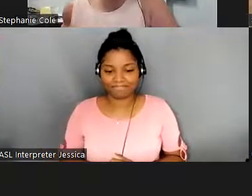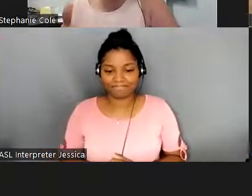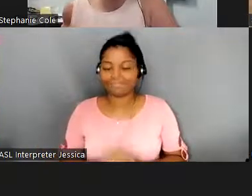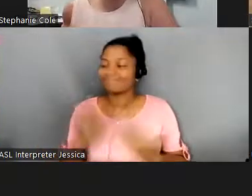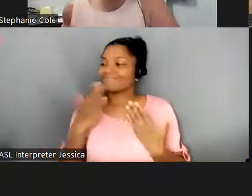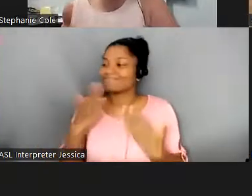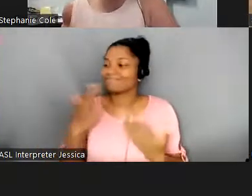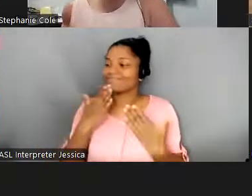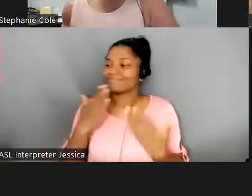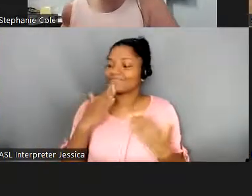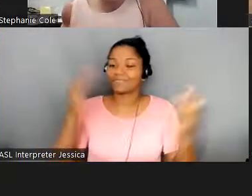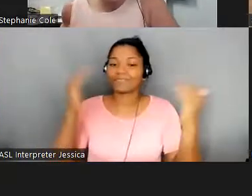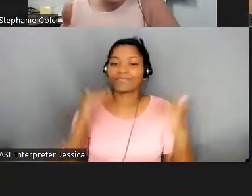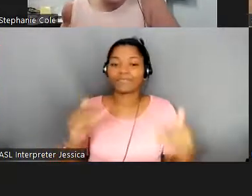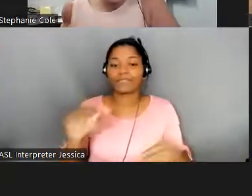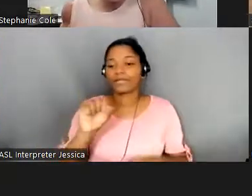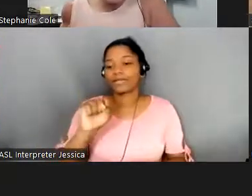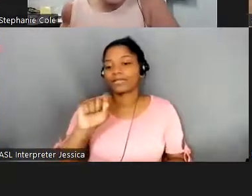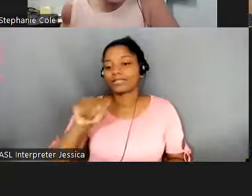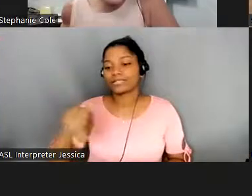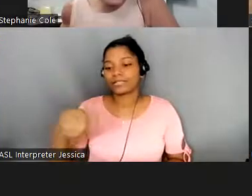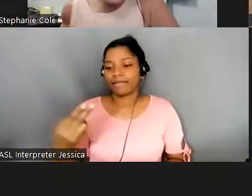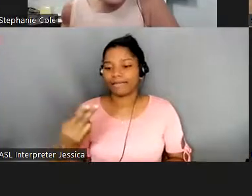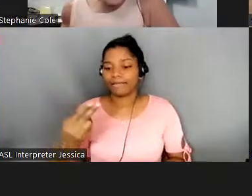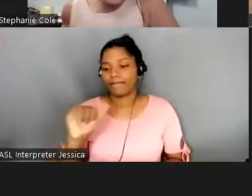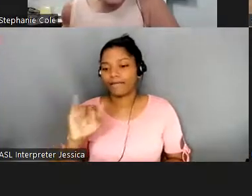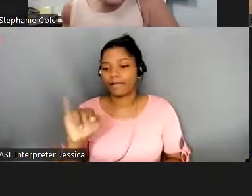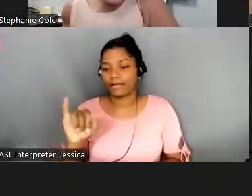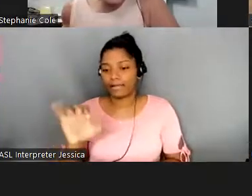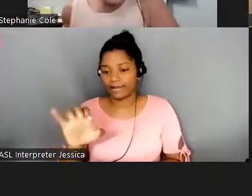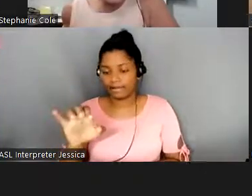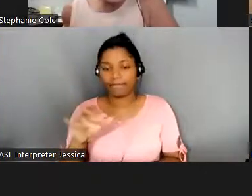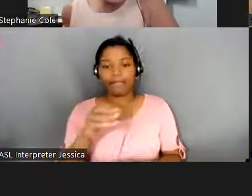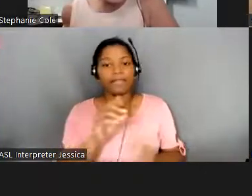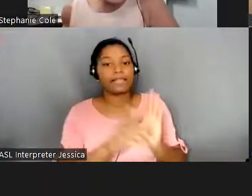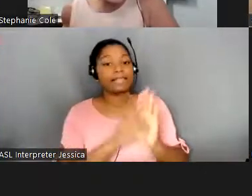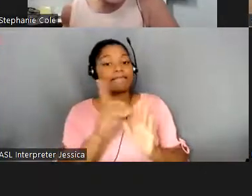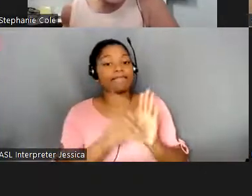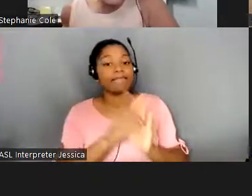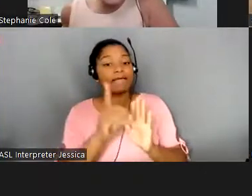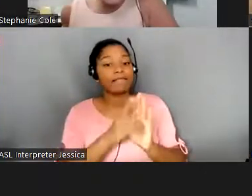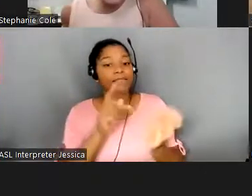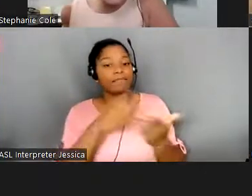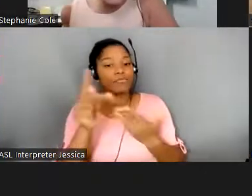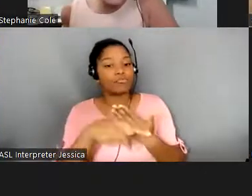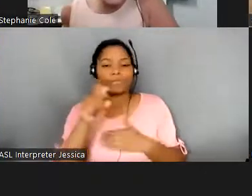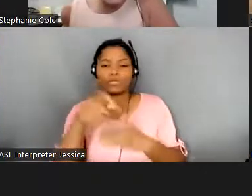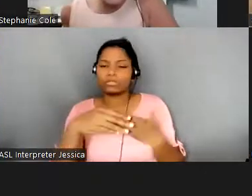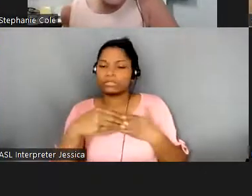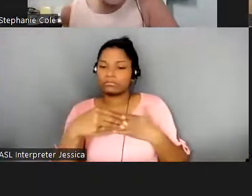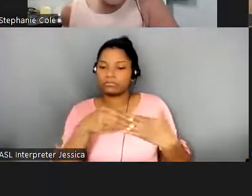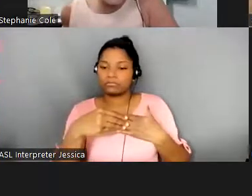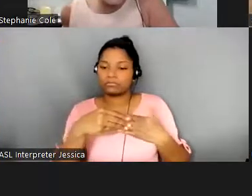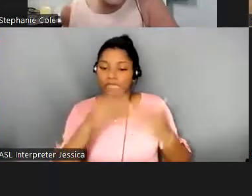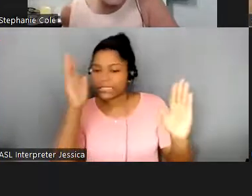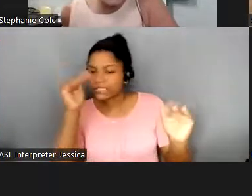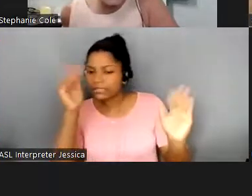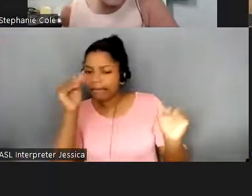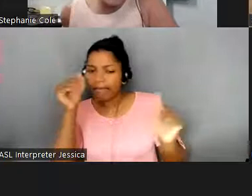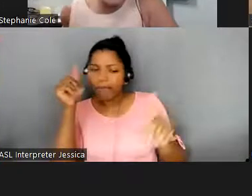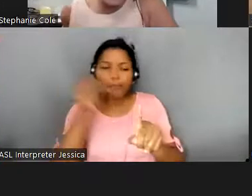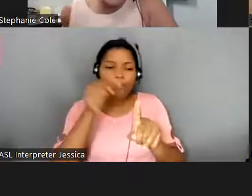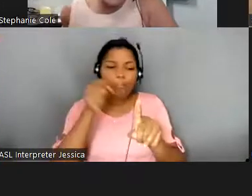Thank you, Mary. Stephanie. I would say in developing a program, be flexible about your expectations and goals